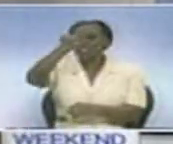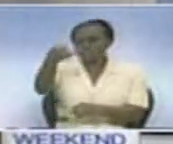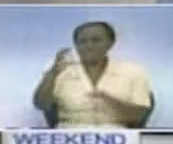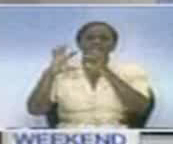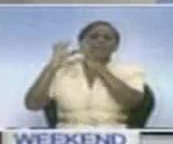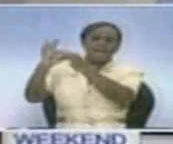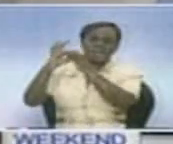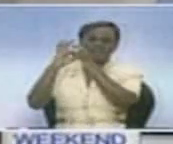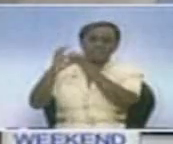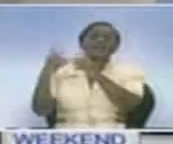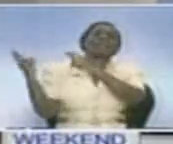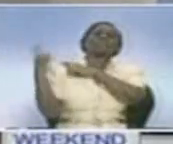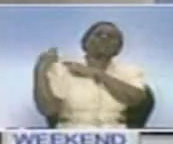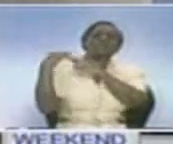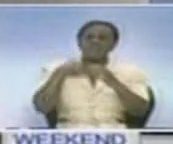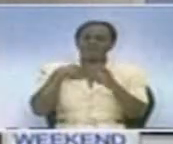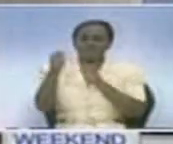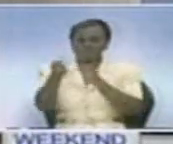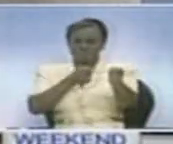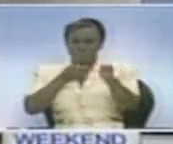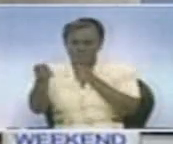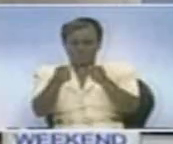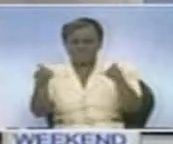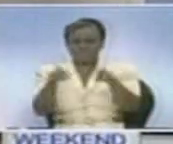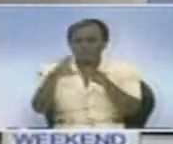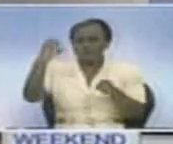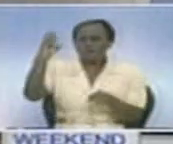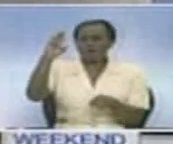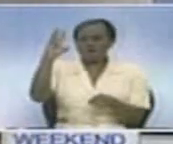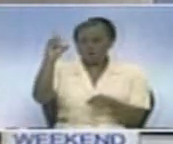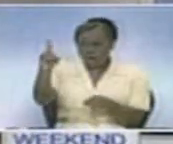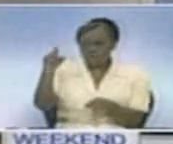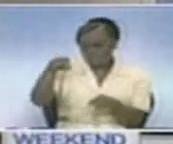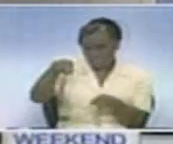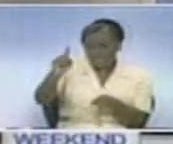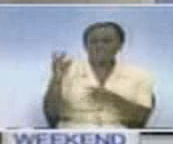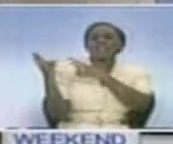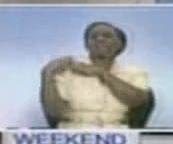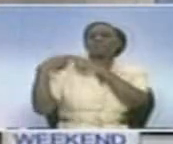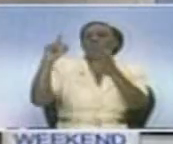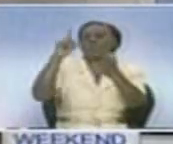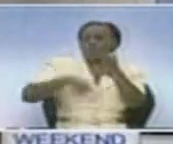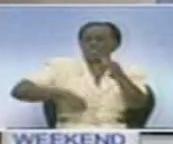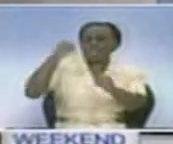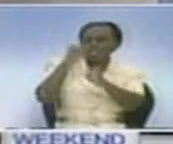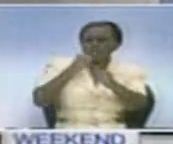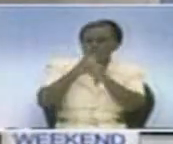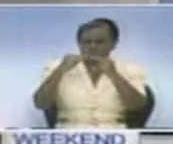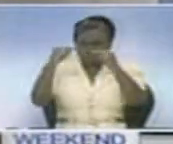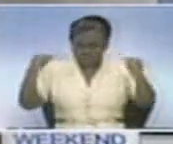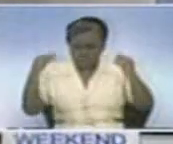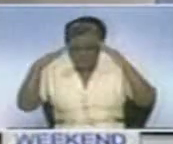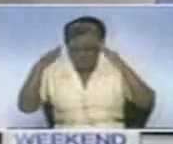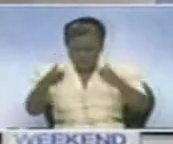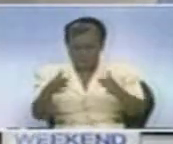Alliance is charged with a mandate to govern and that the Cord Coalition is charged with the duty of opposition and should stick to that.